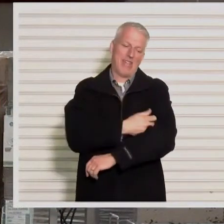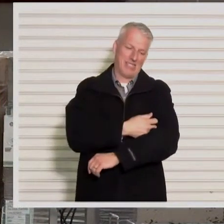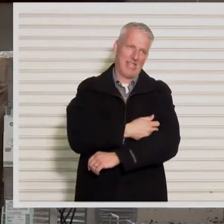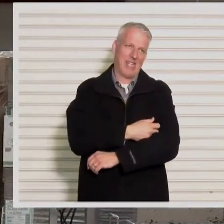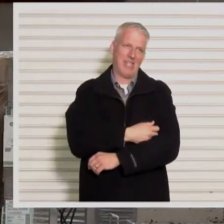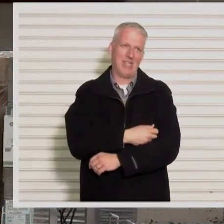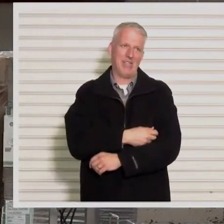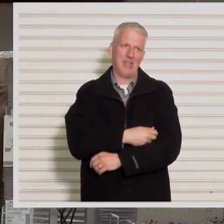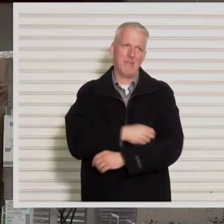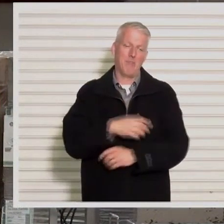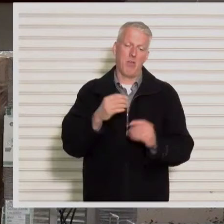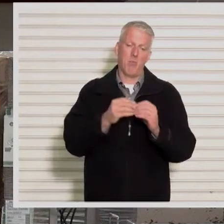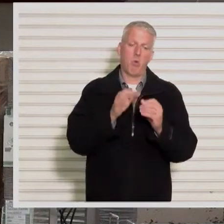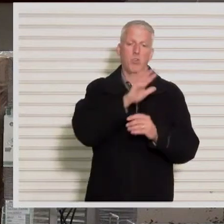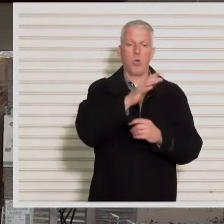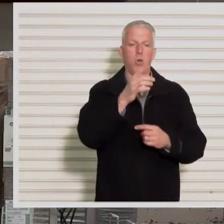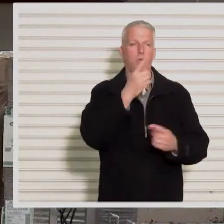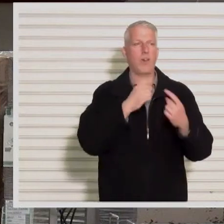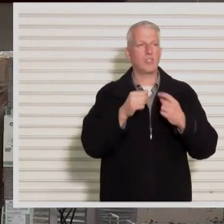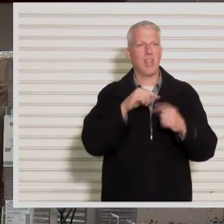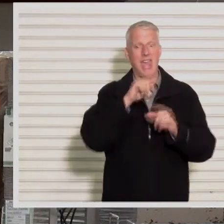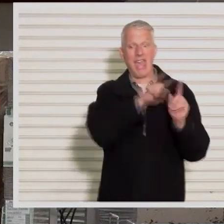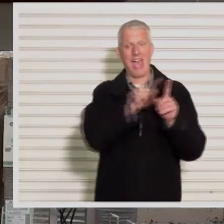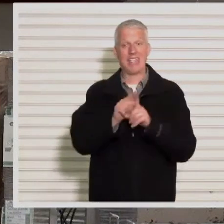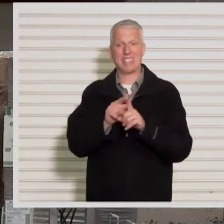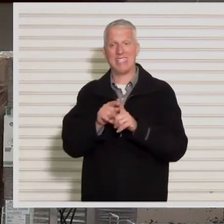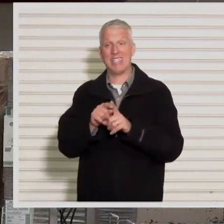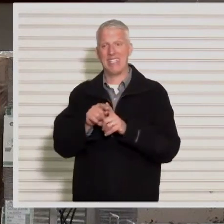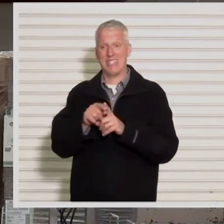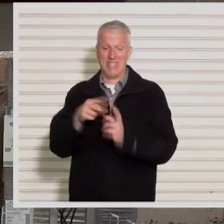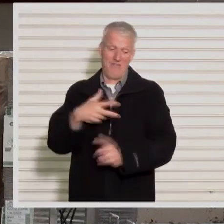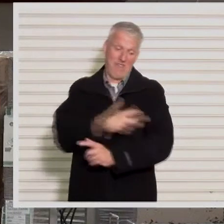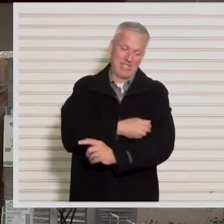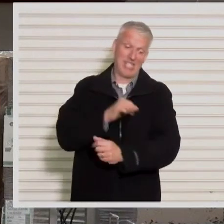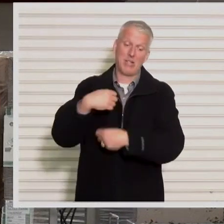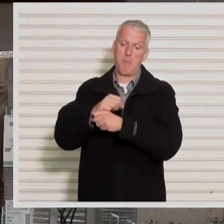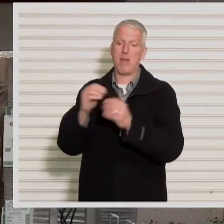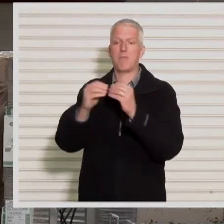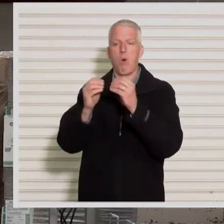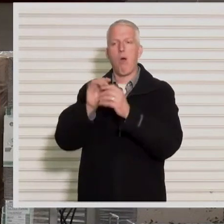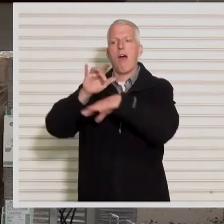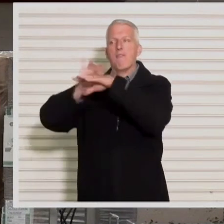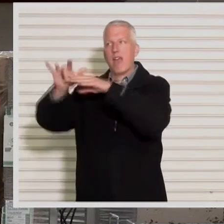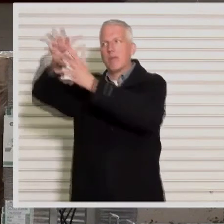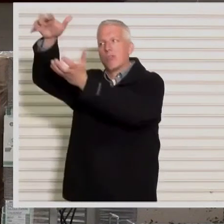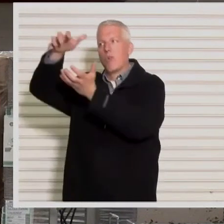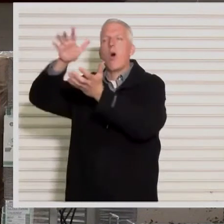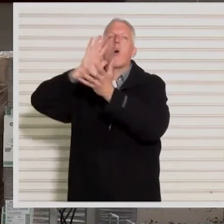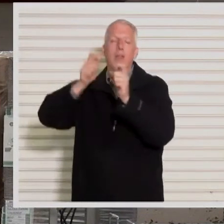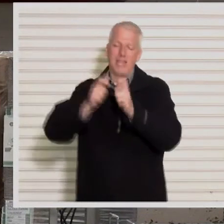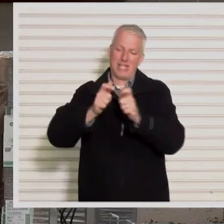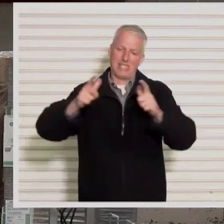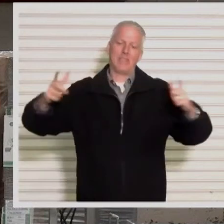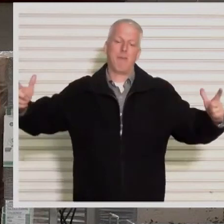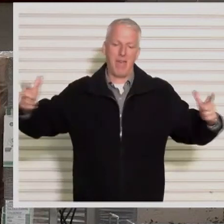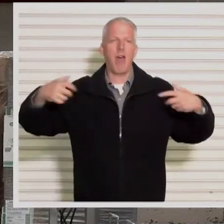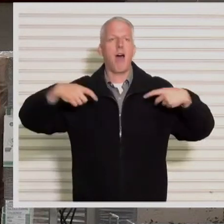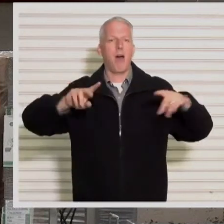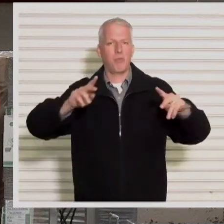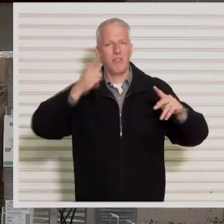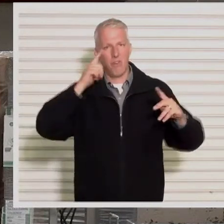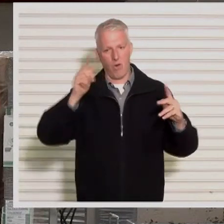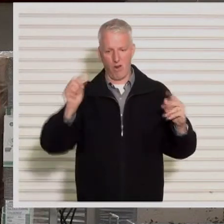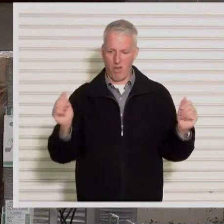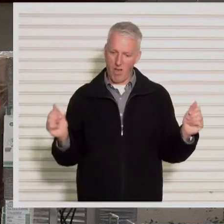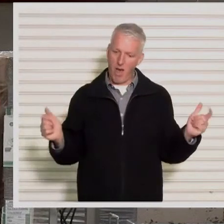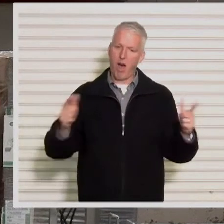question, vaccines are made available, we expand the reach of opportunities in terms of